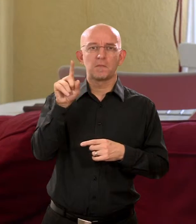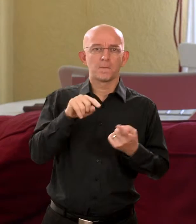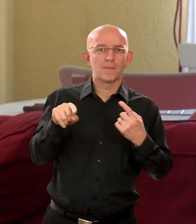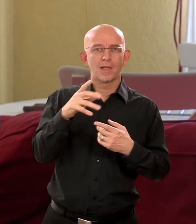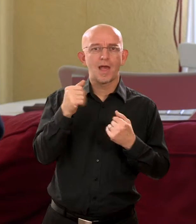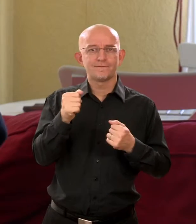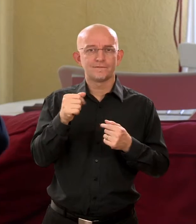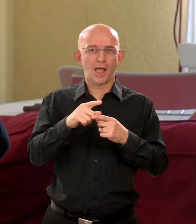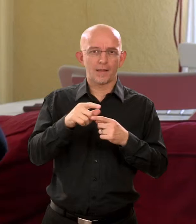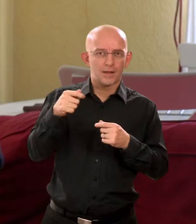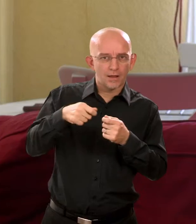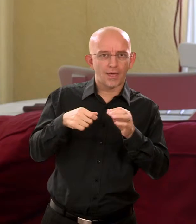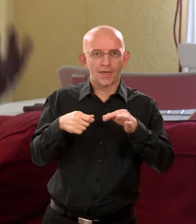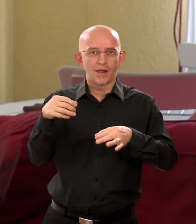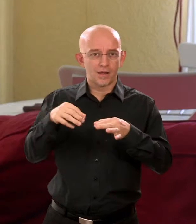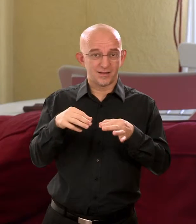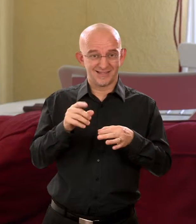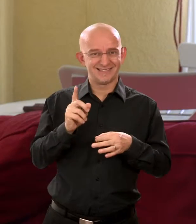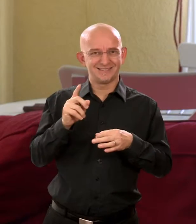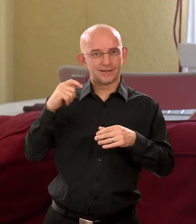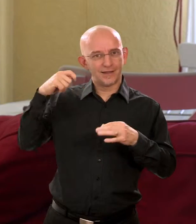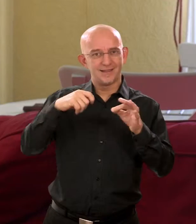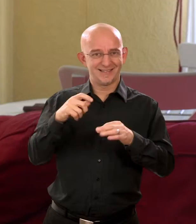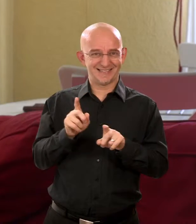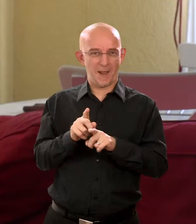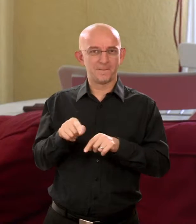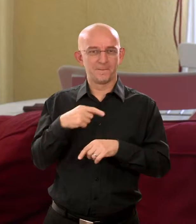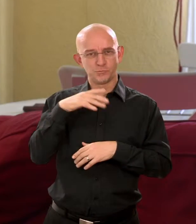plugs put in, that's what the hair looked like. That's what I remember about her.